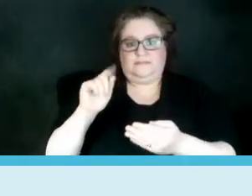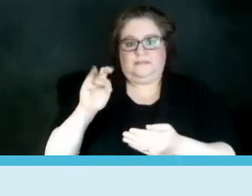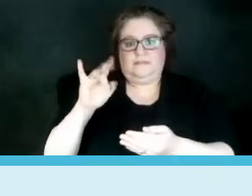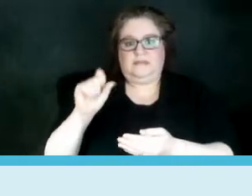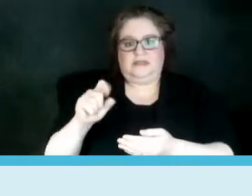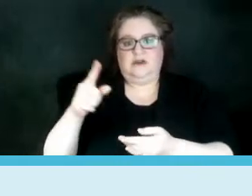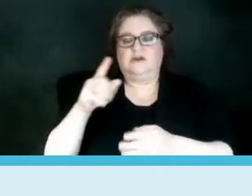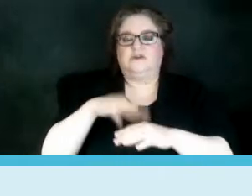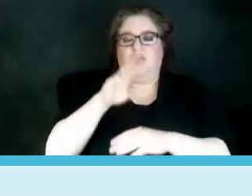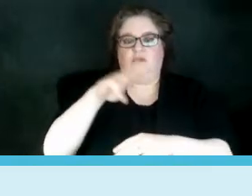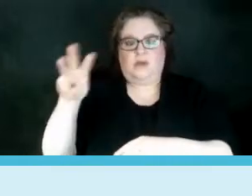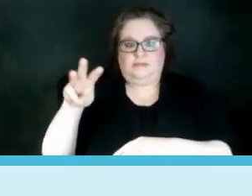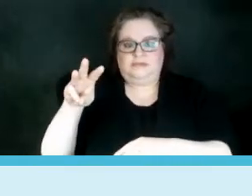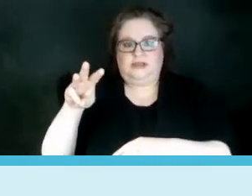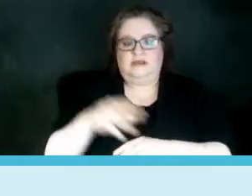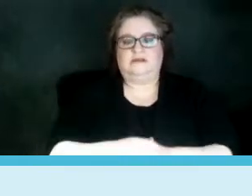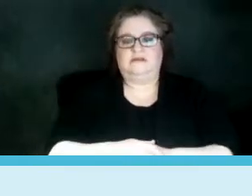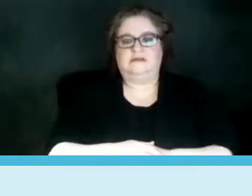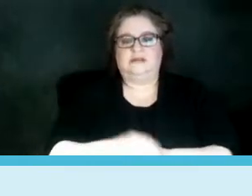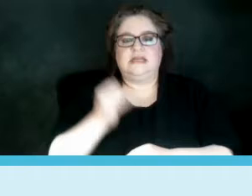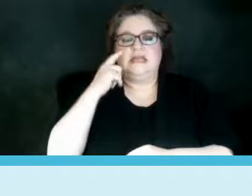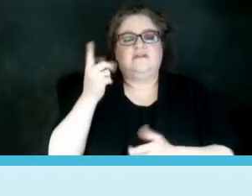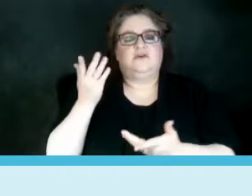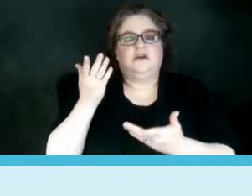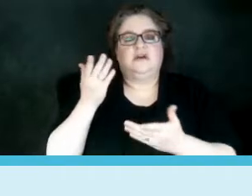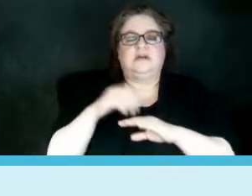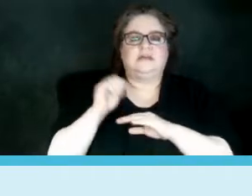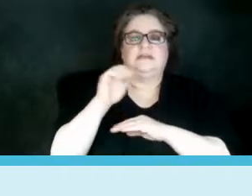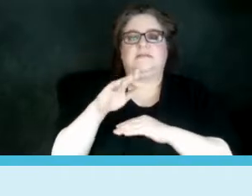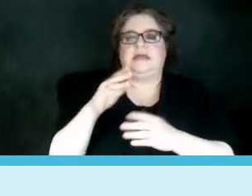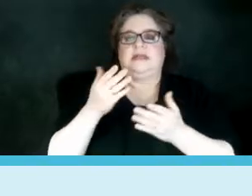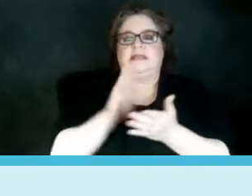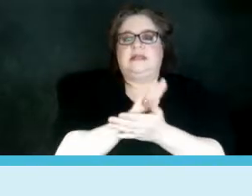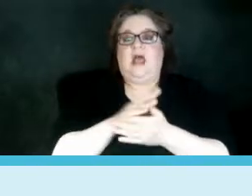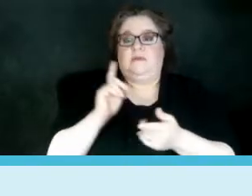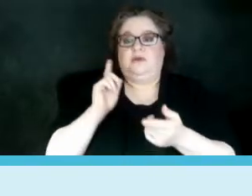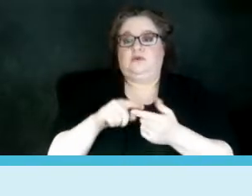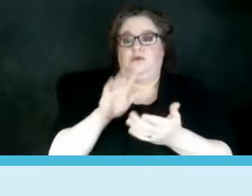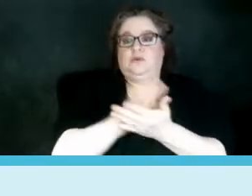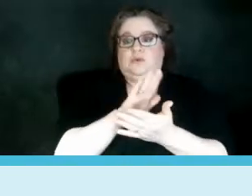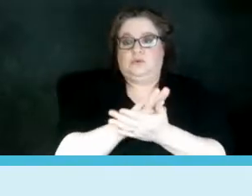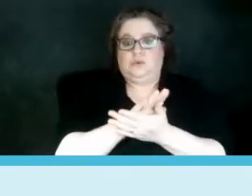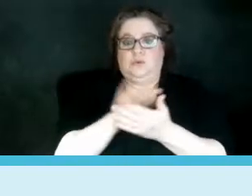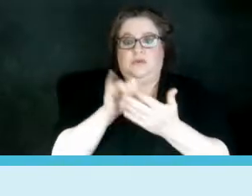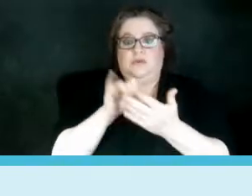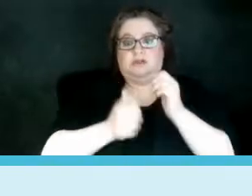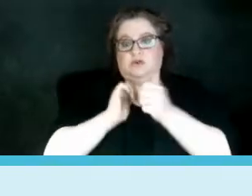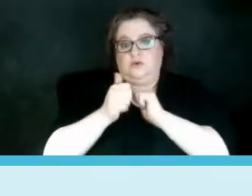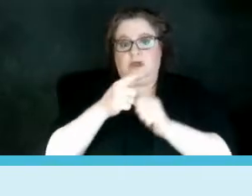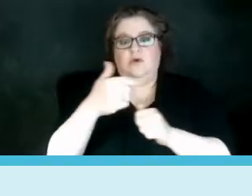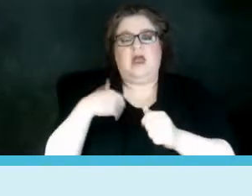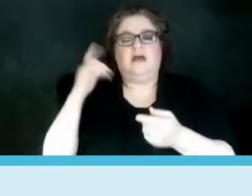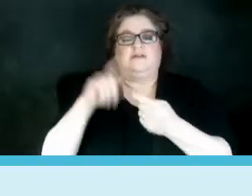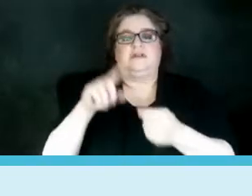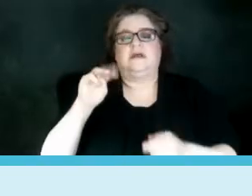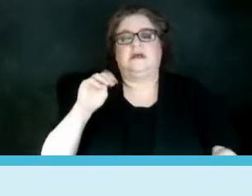cps.edu/LSC website. If you are submitting the documents to your school that you're running, you have until March 4th